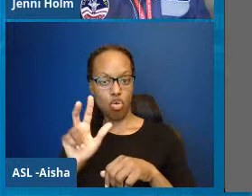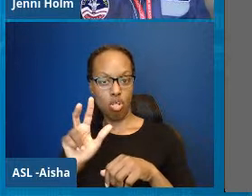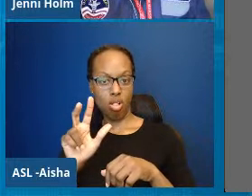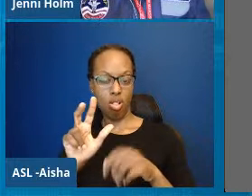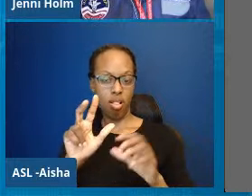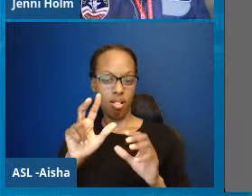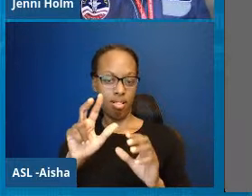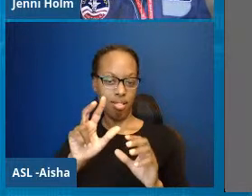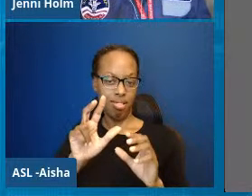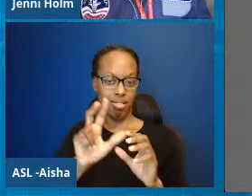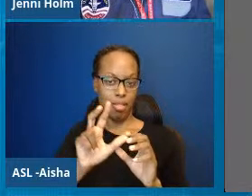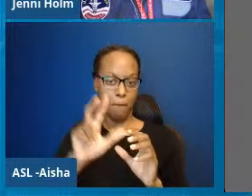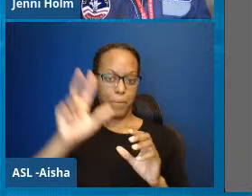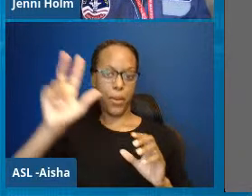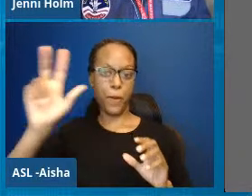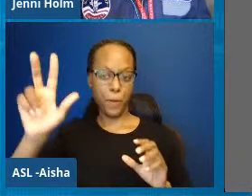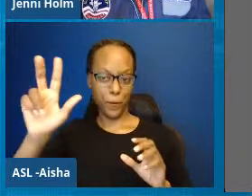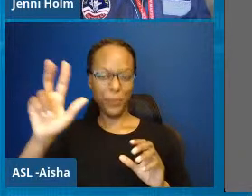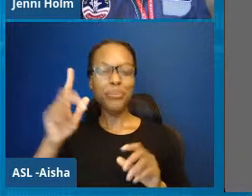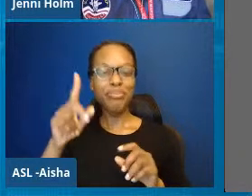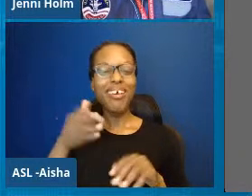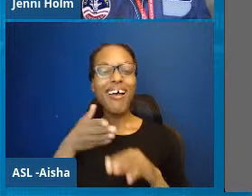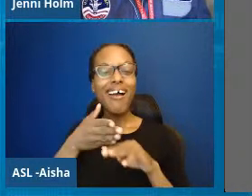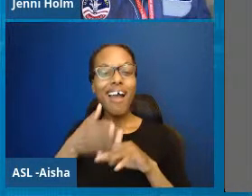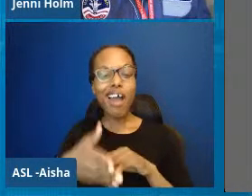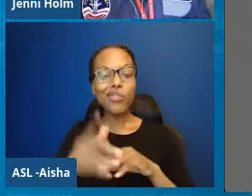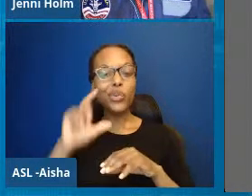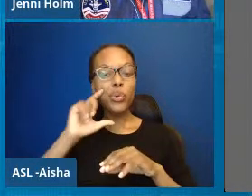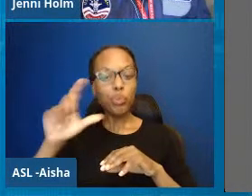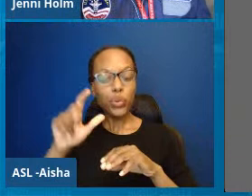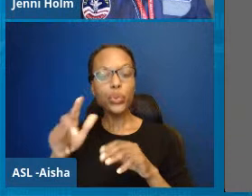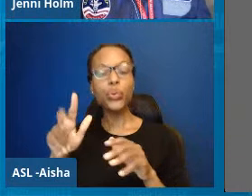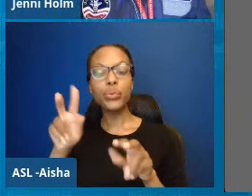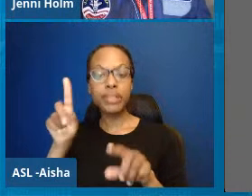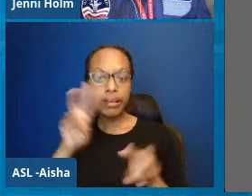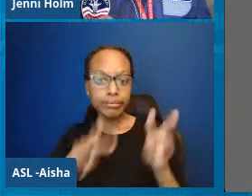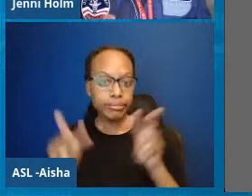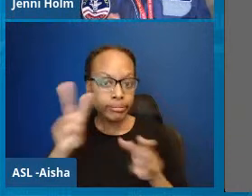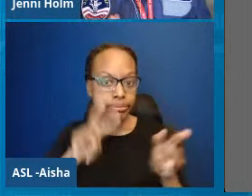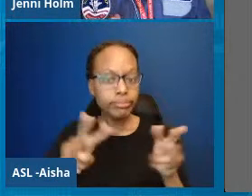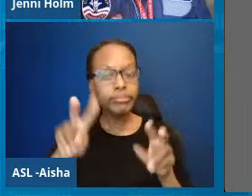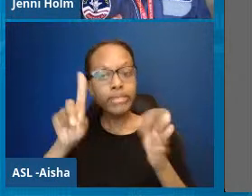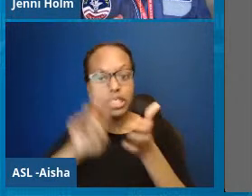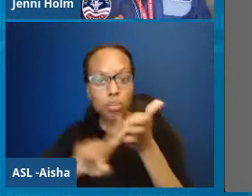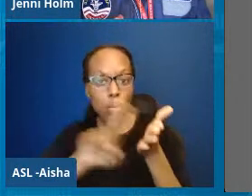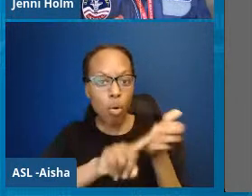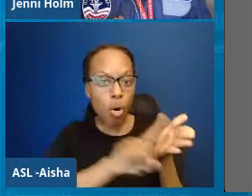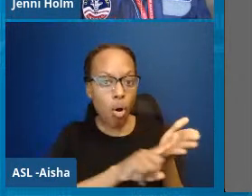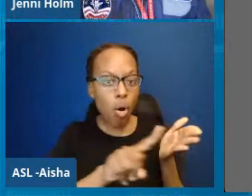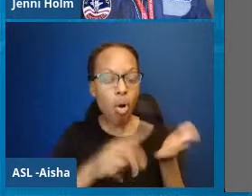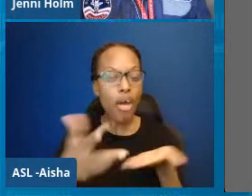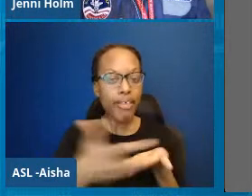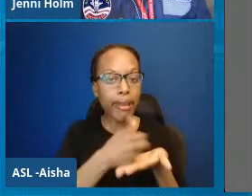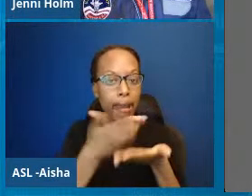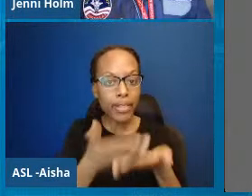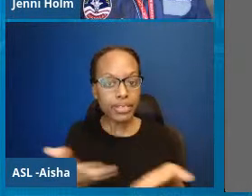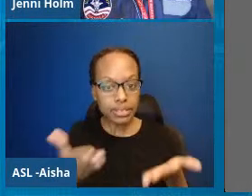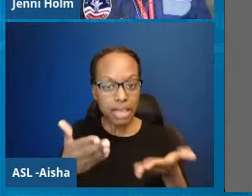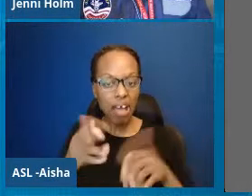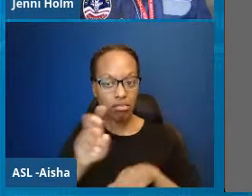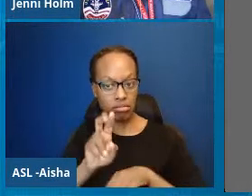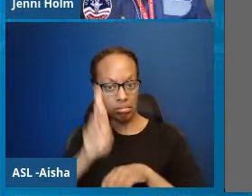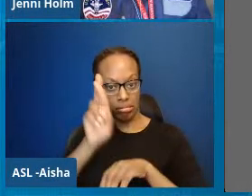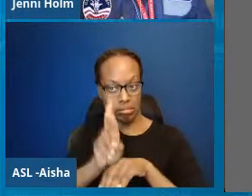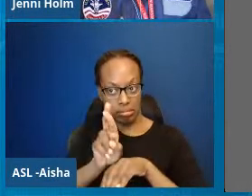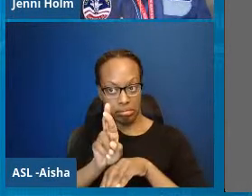lunar surface after they had been exploring and after they had picked up stuff. So I don't know. Do you remember what happened when he went